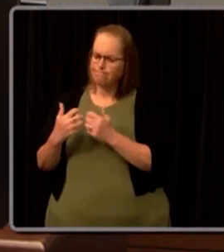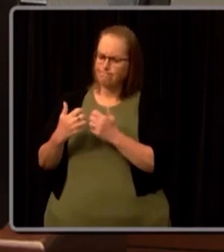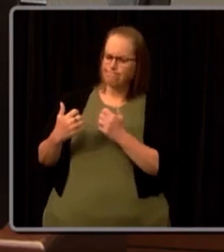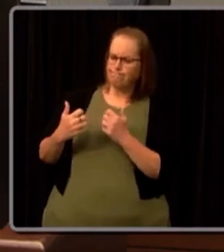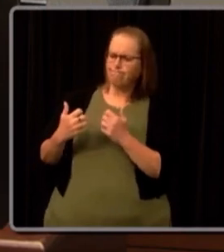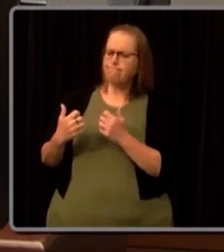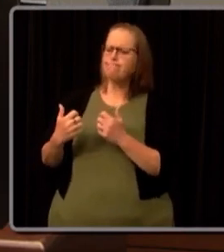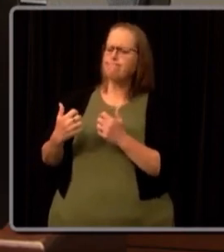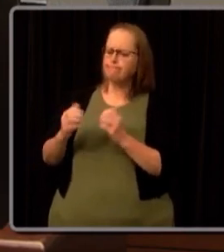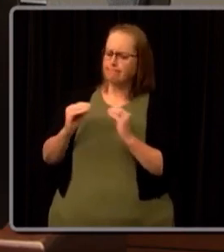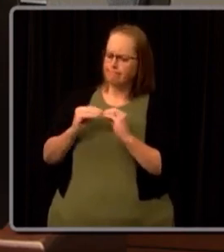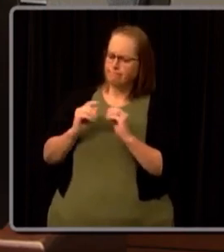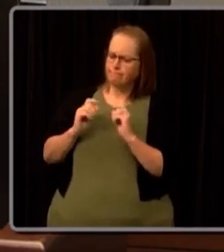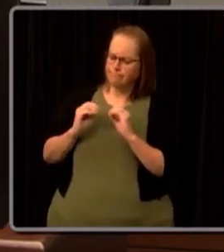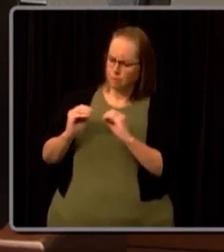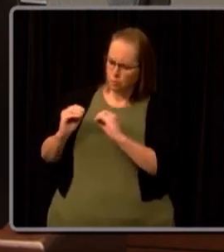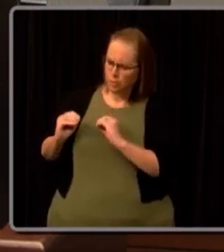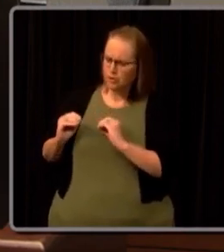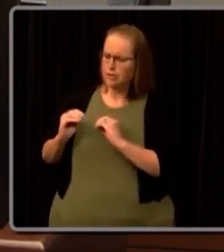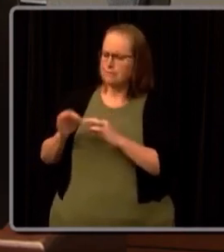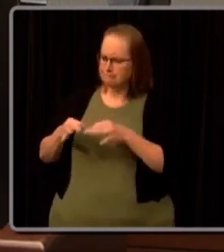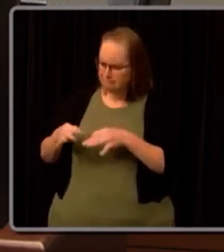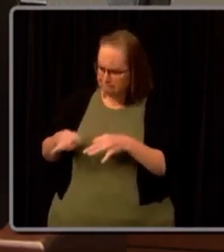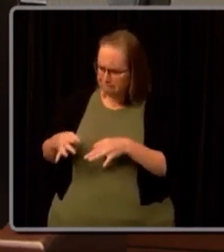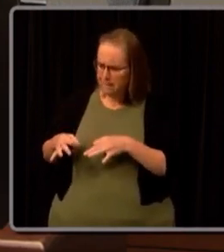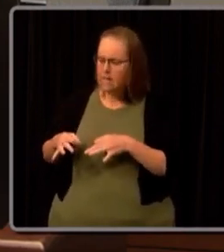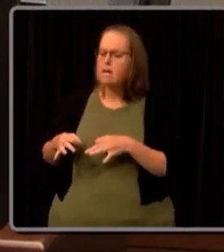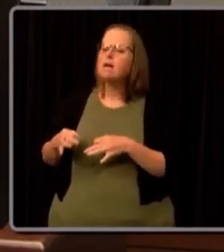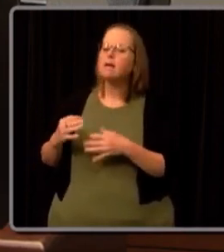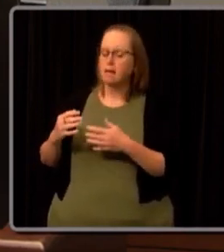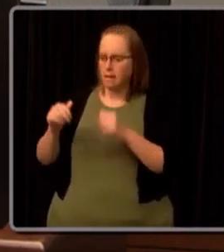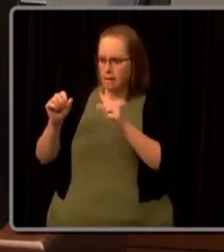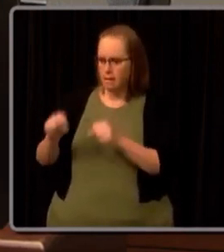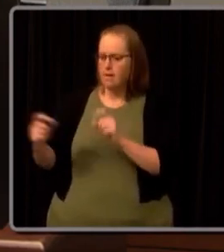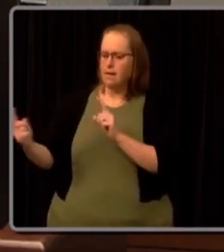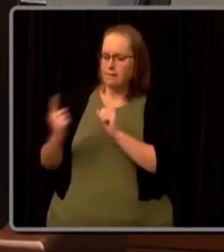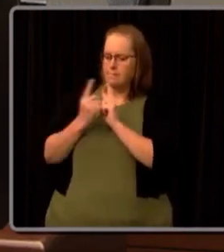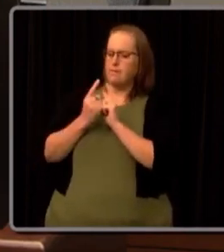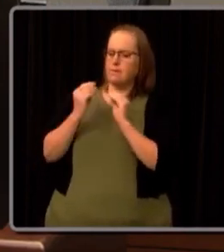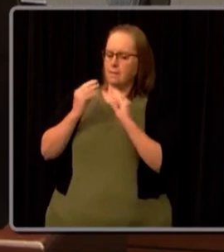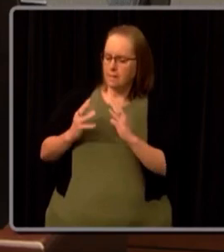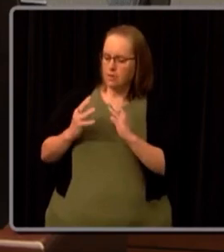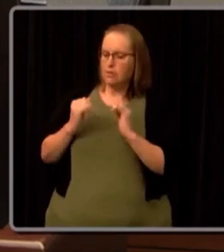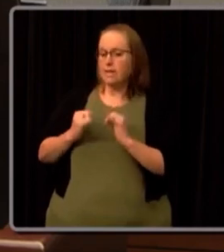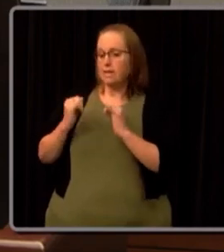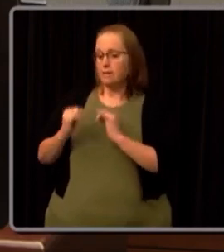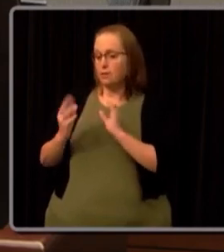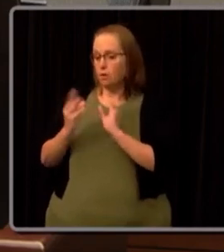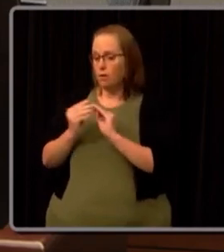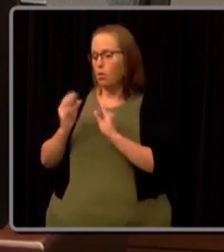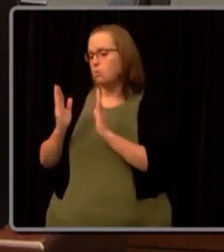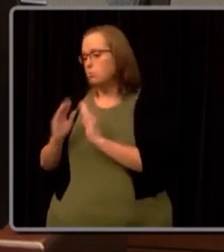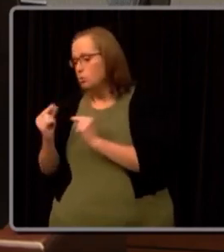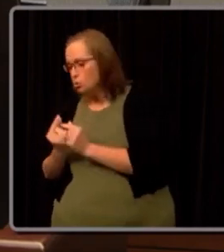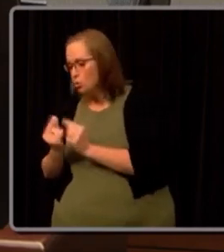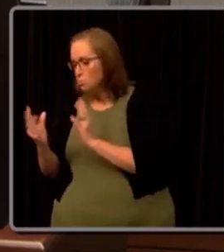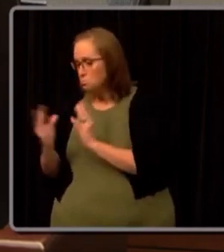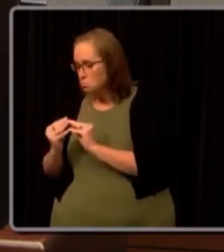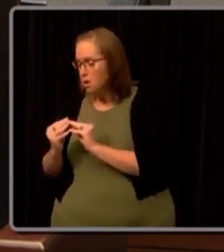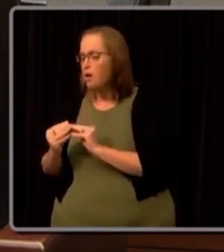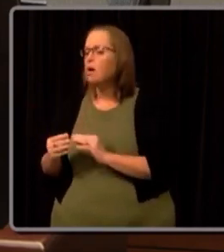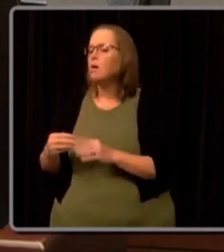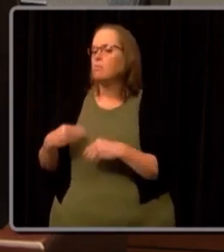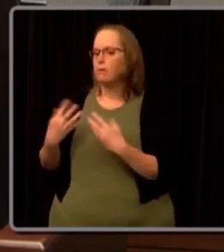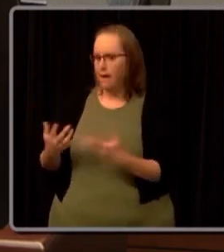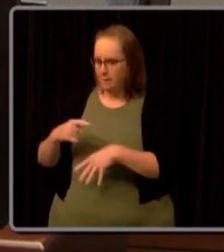additional instruction, have the opportunity to meet with teachers in individual conferencing or small groups. It provides the time for us to do